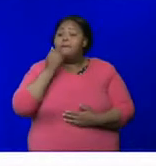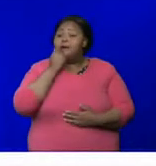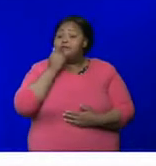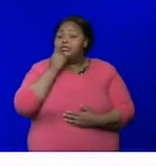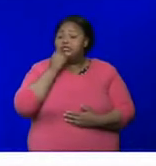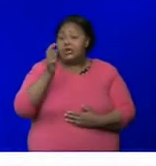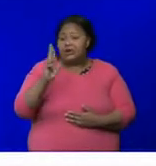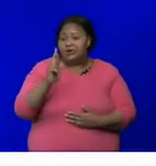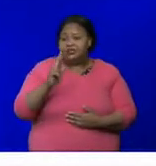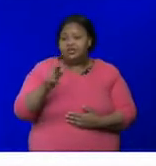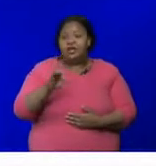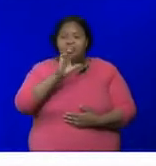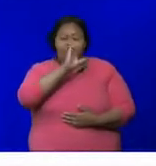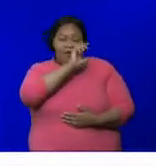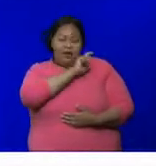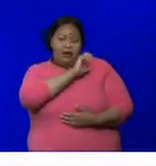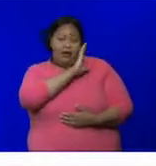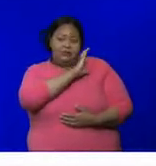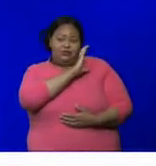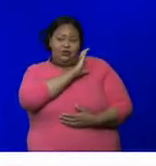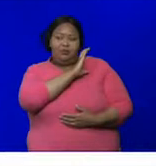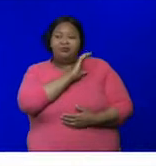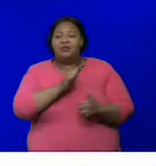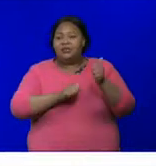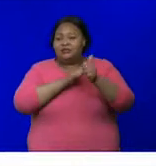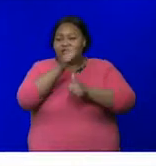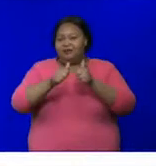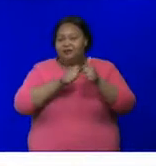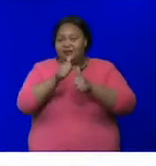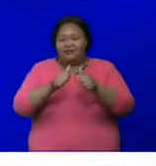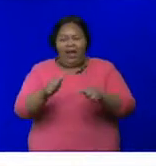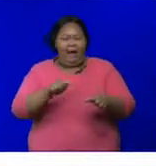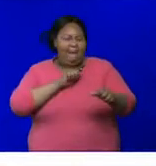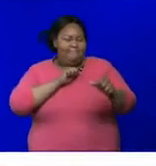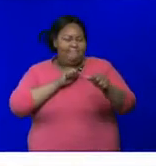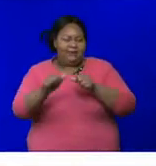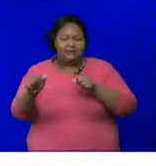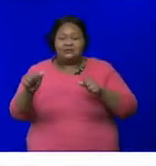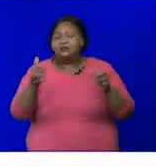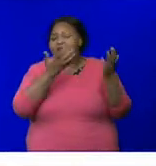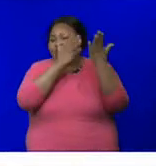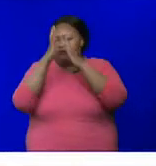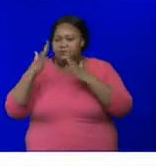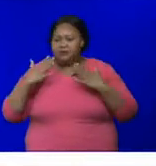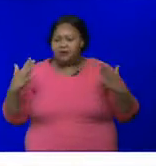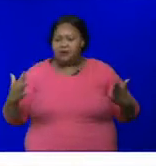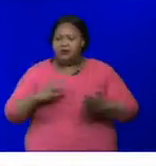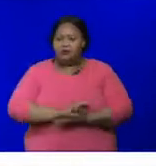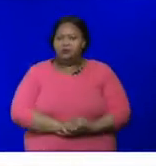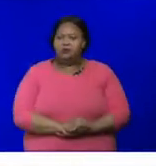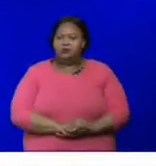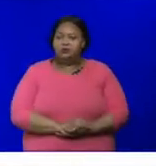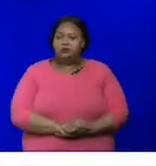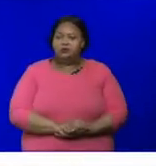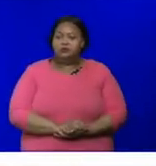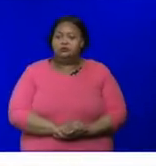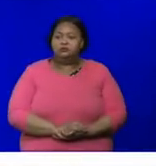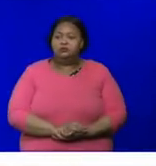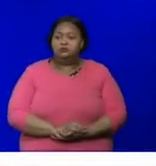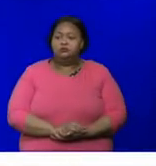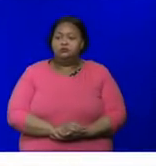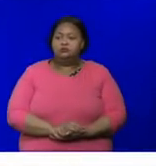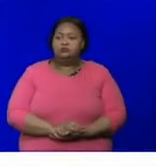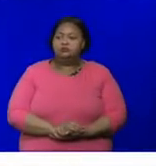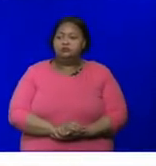you. I think council has to go back and try and see what furniture they could use rather than